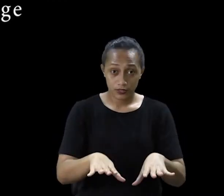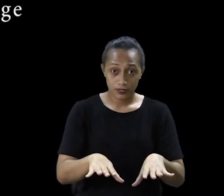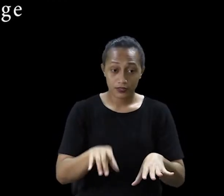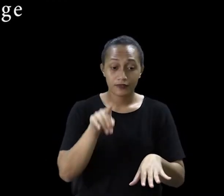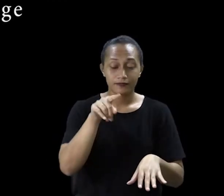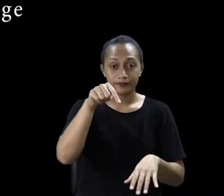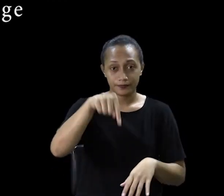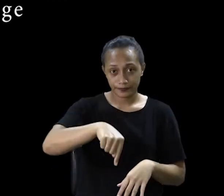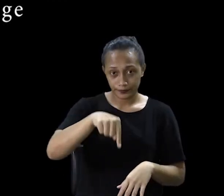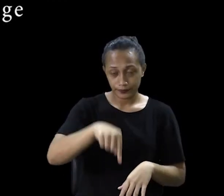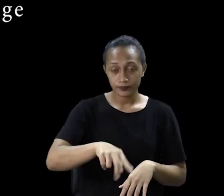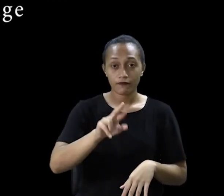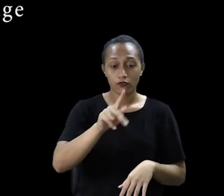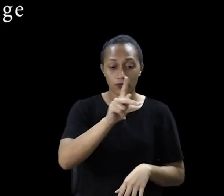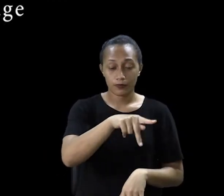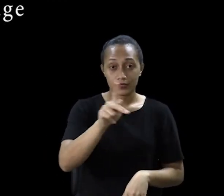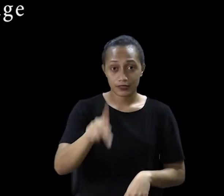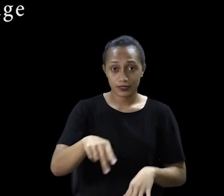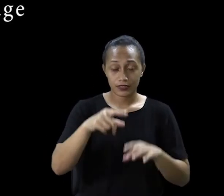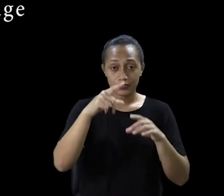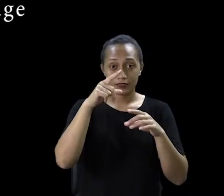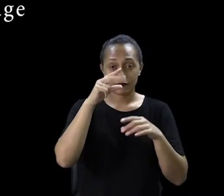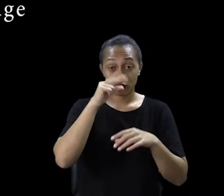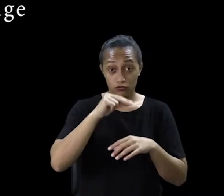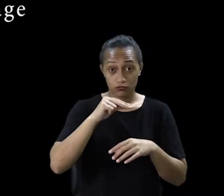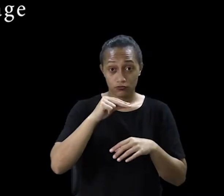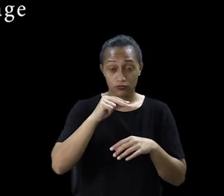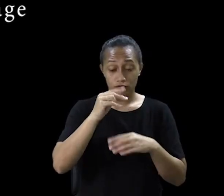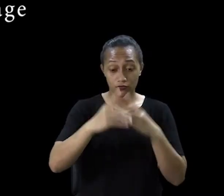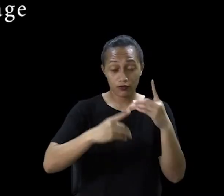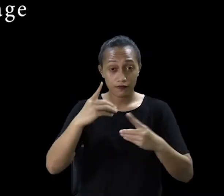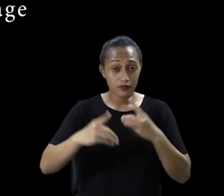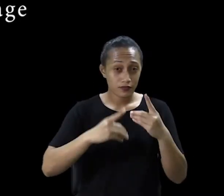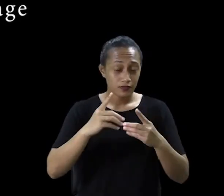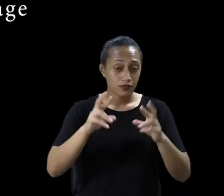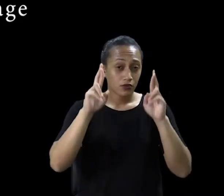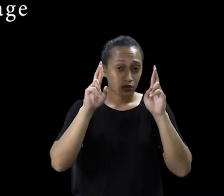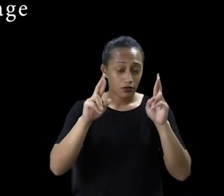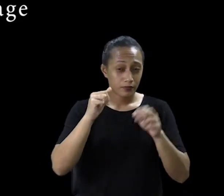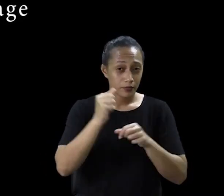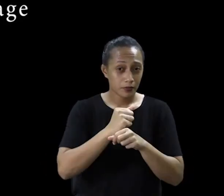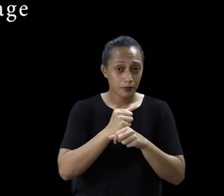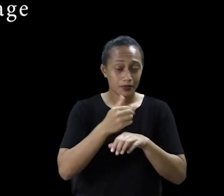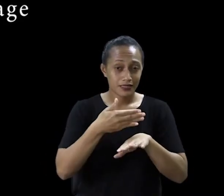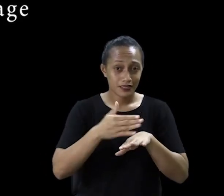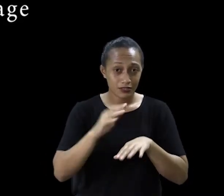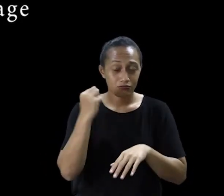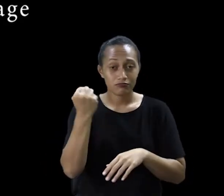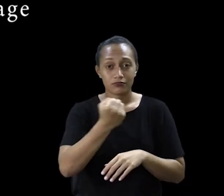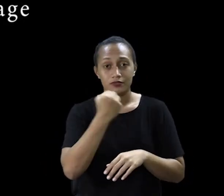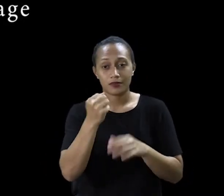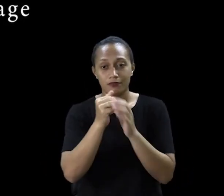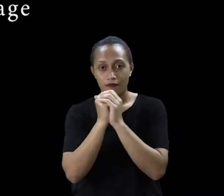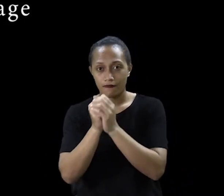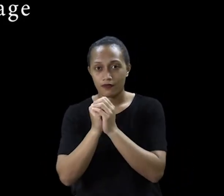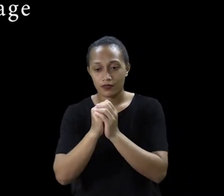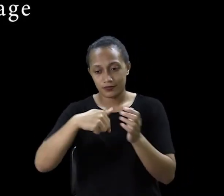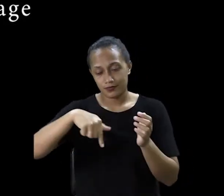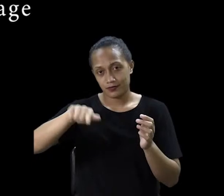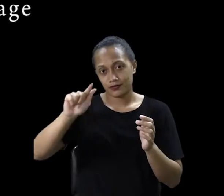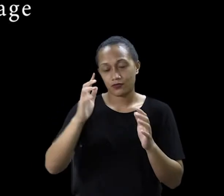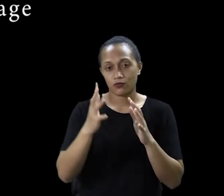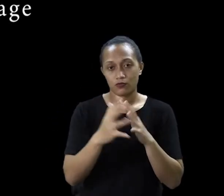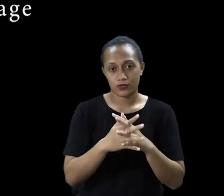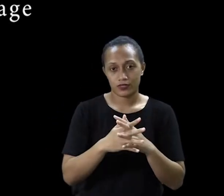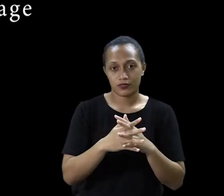I am here for the Pacific Youth Conference. I am hoping to make new Samoan friends this whole